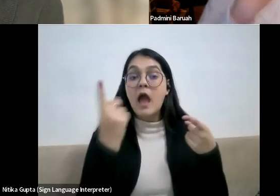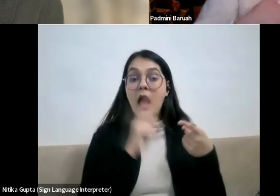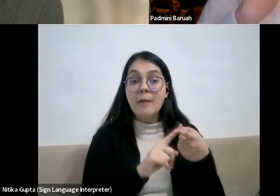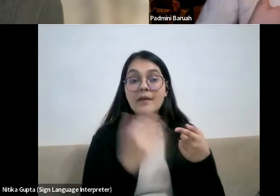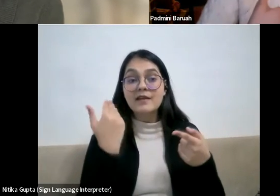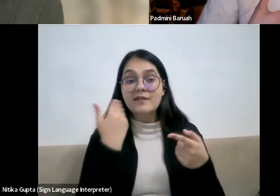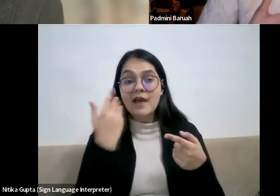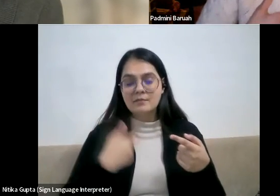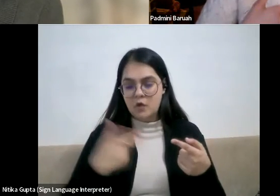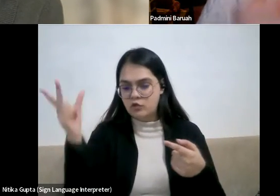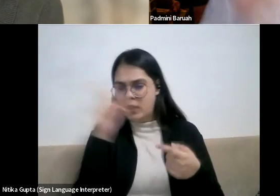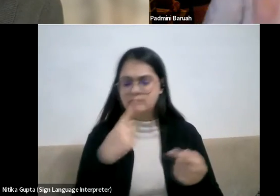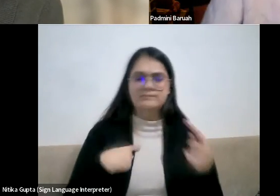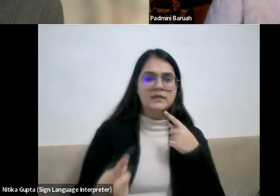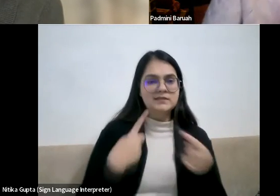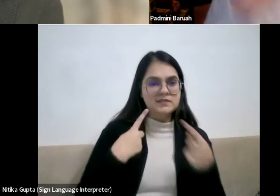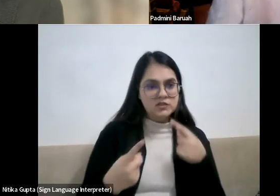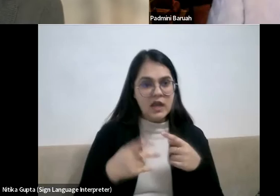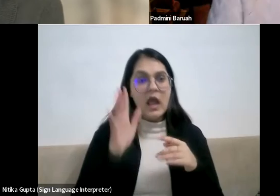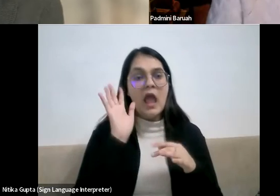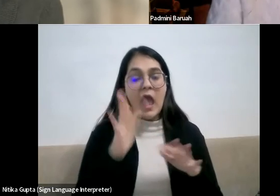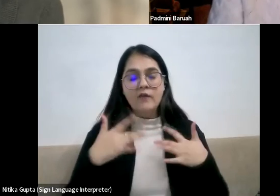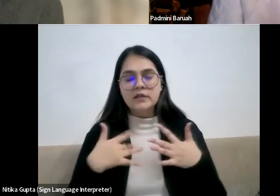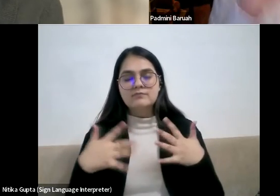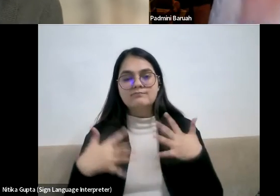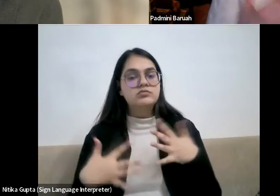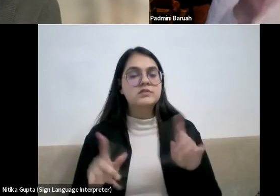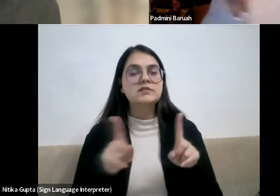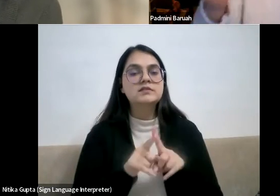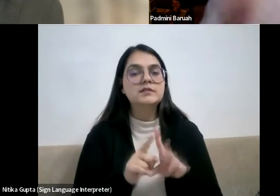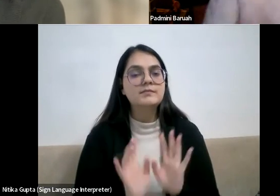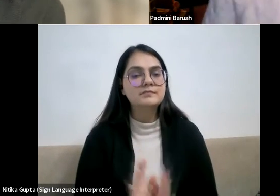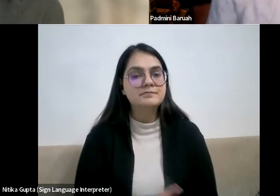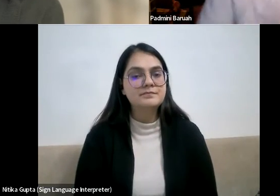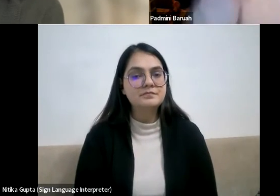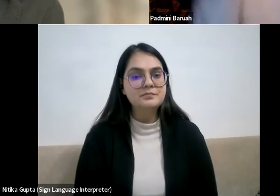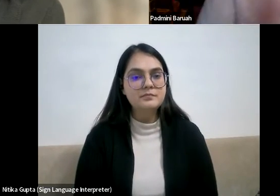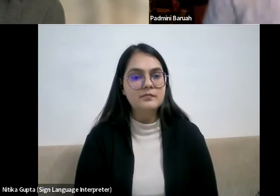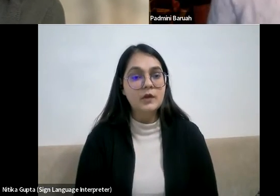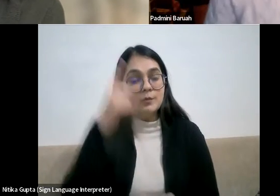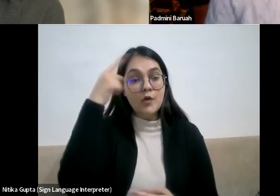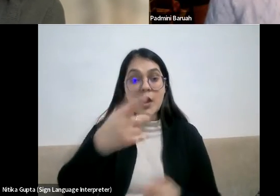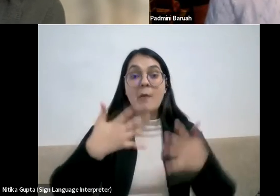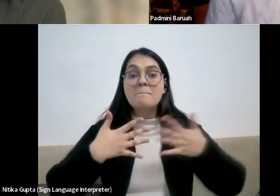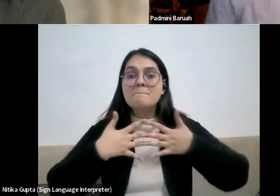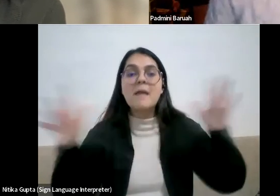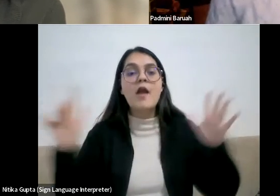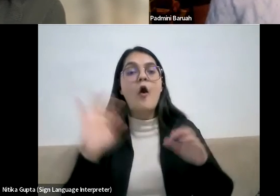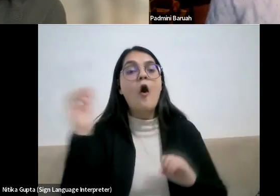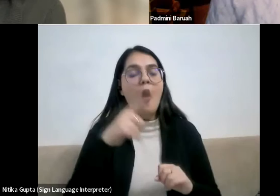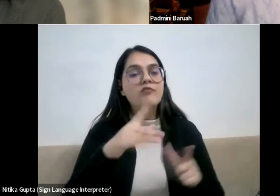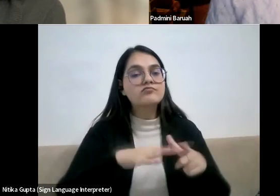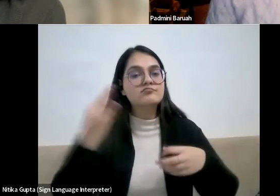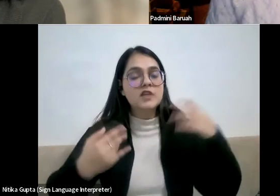getting cross-examined, like it's very intimidating from the judge, like because this is a judicial officer who carries